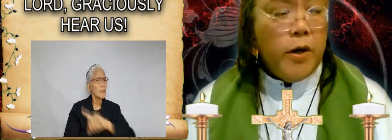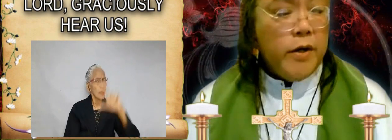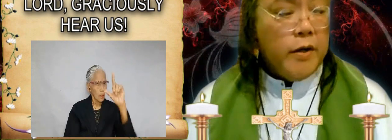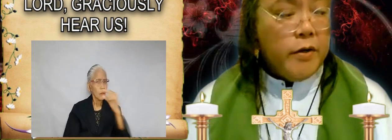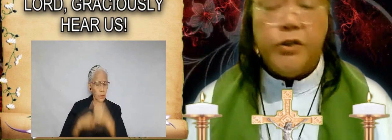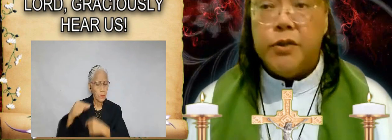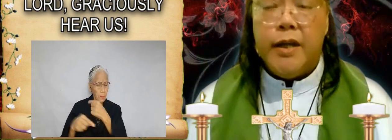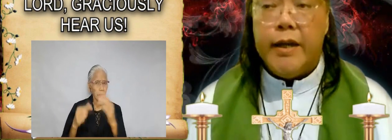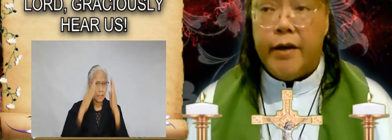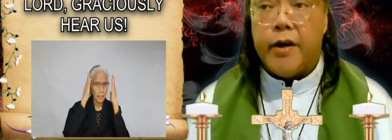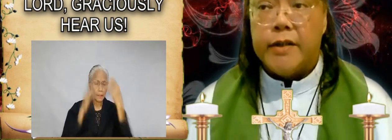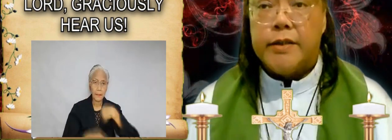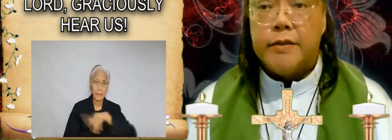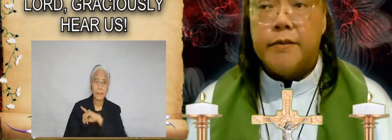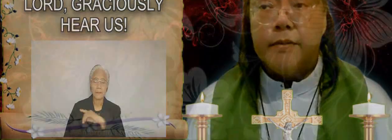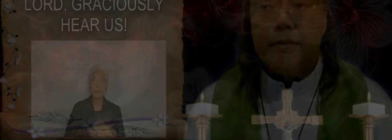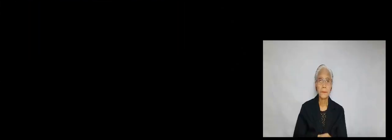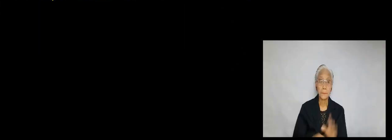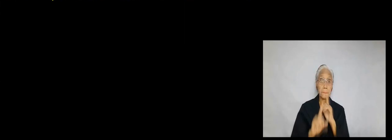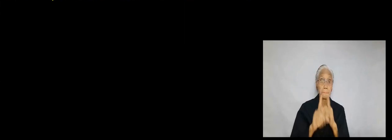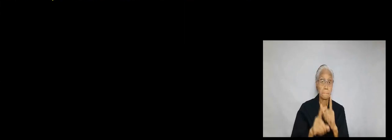Lord, graciously hear us.